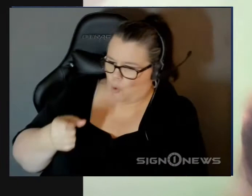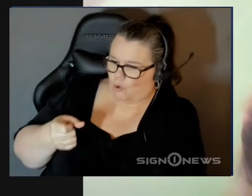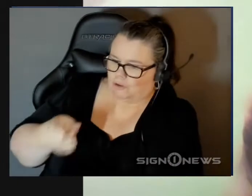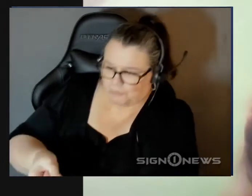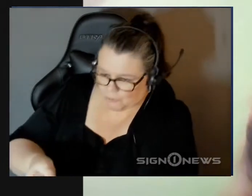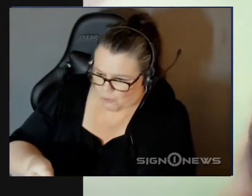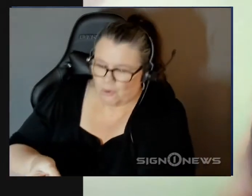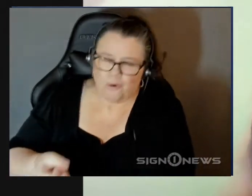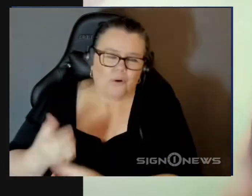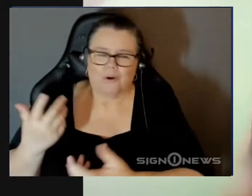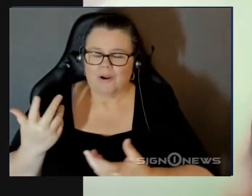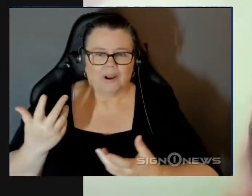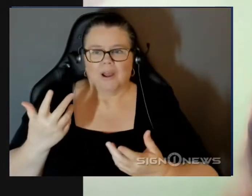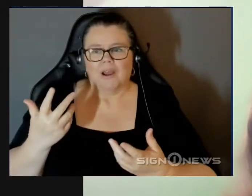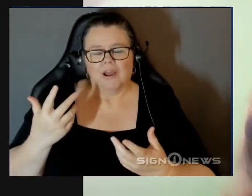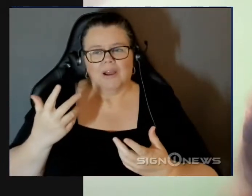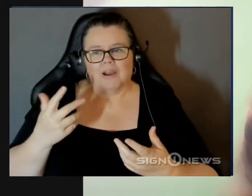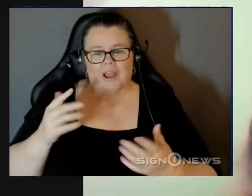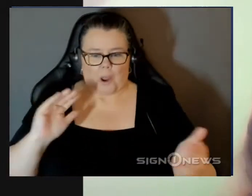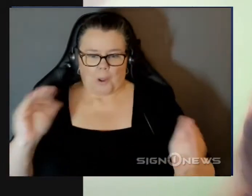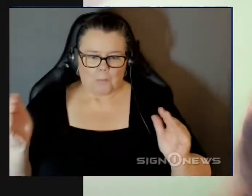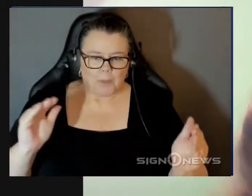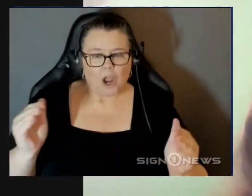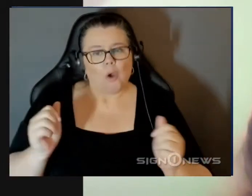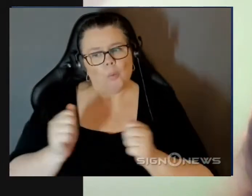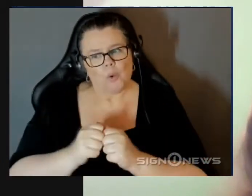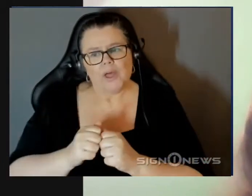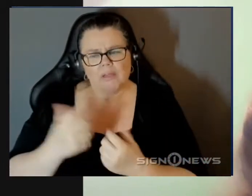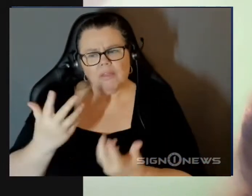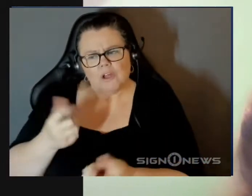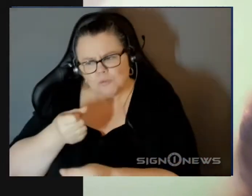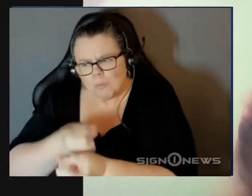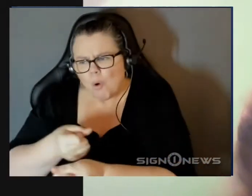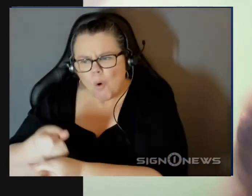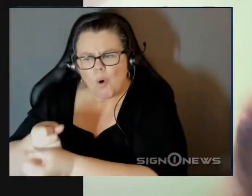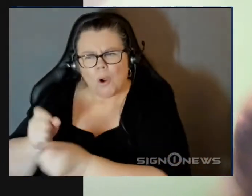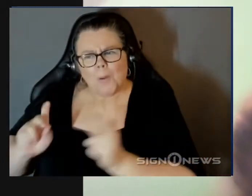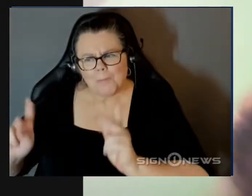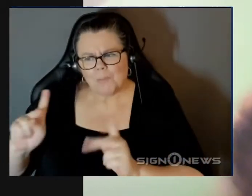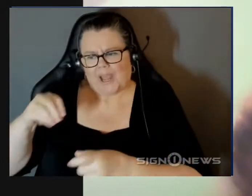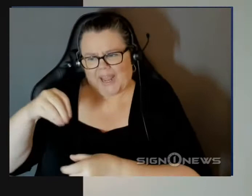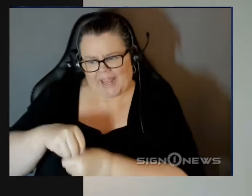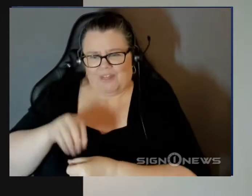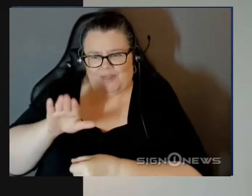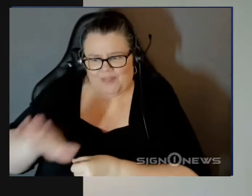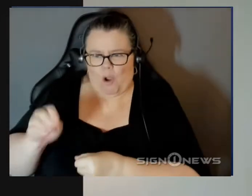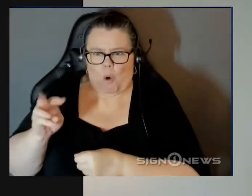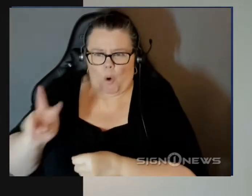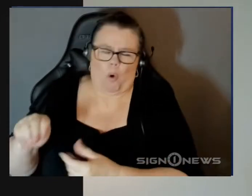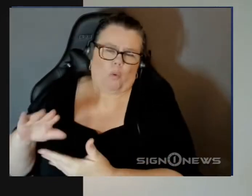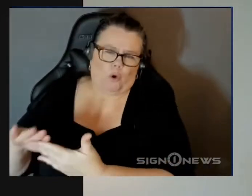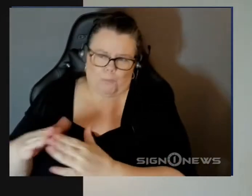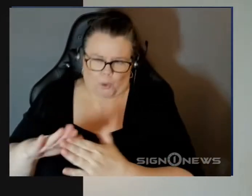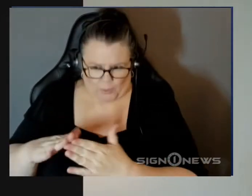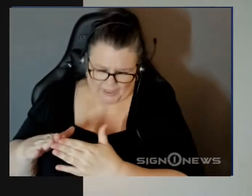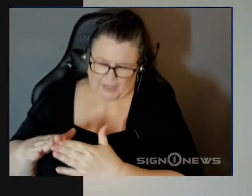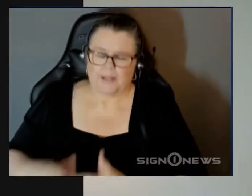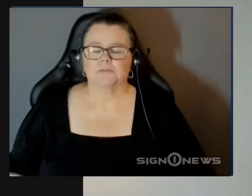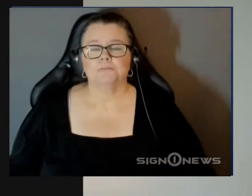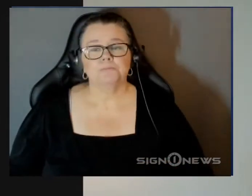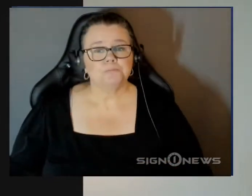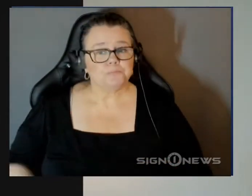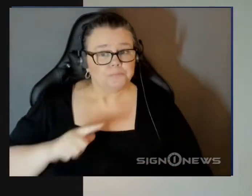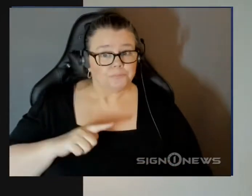integration, aging in place, supporting people in the community. Dana, can you add? Yeah, I think, the two